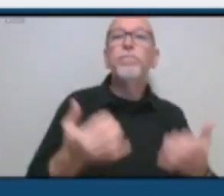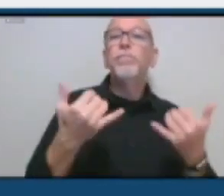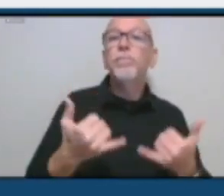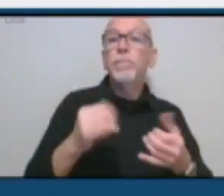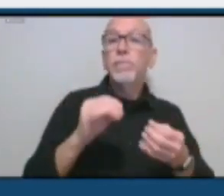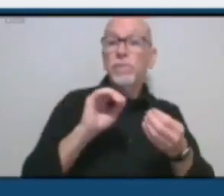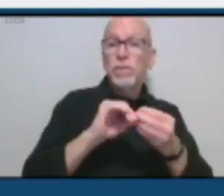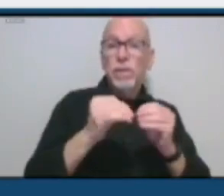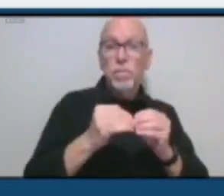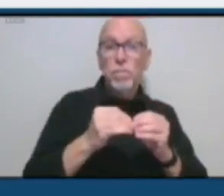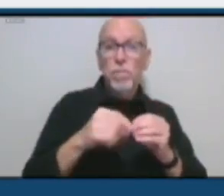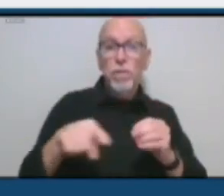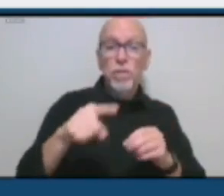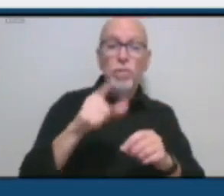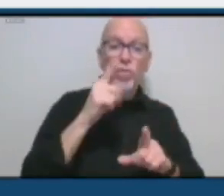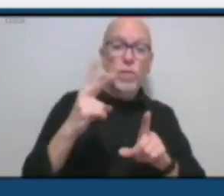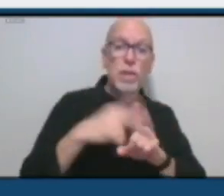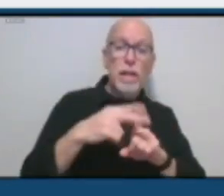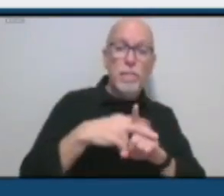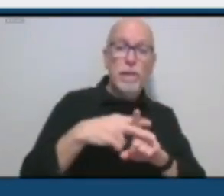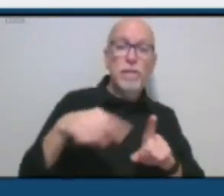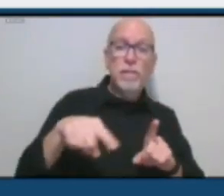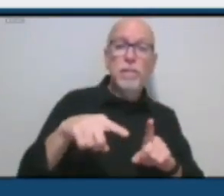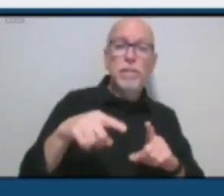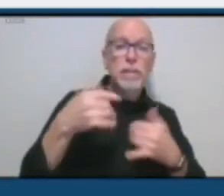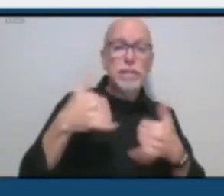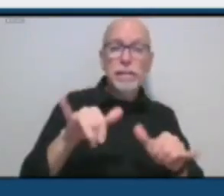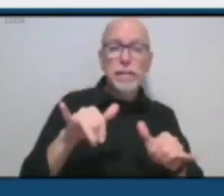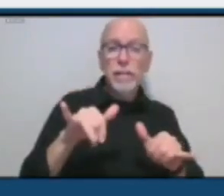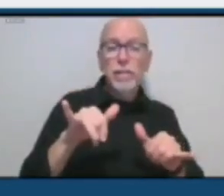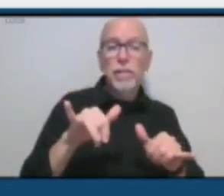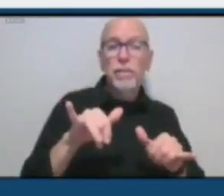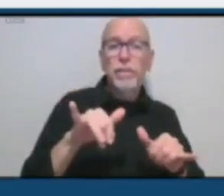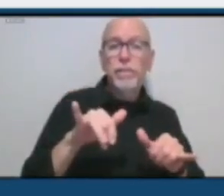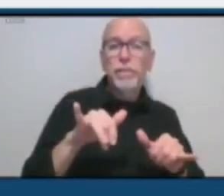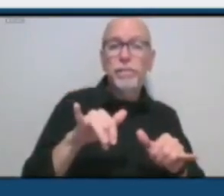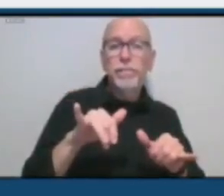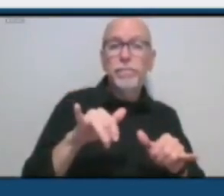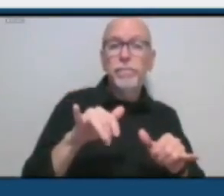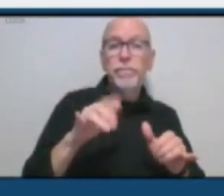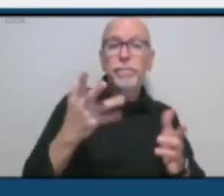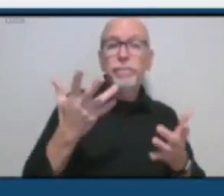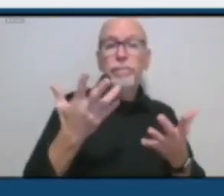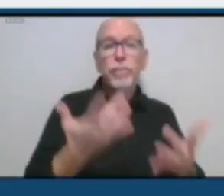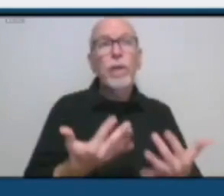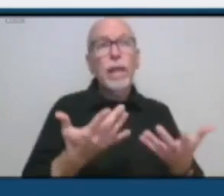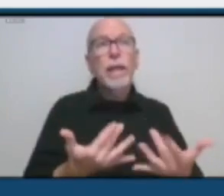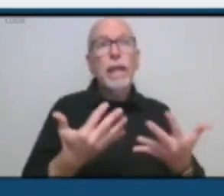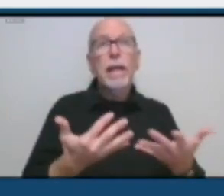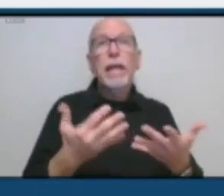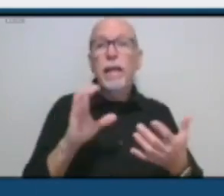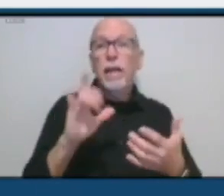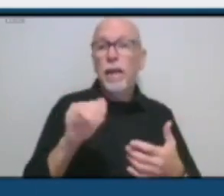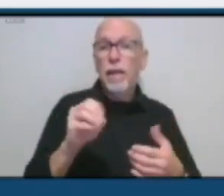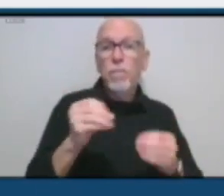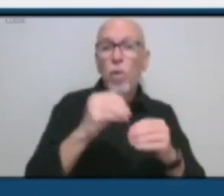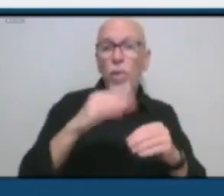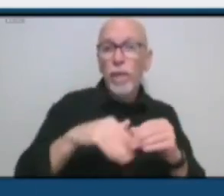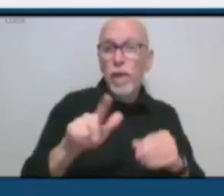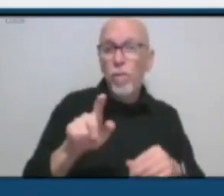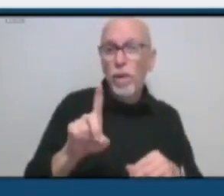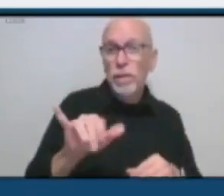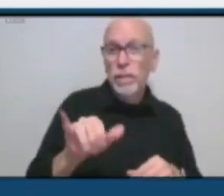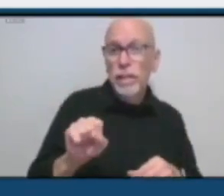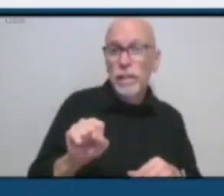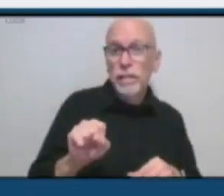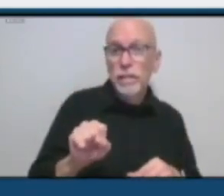of claimants who are continuing to wait on claims that go beyond 21 days, first I'll say